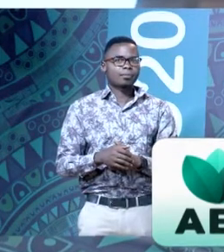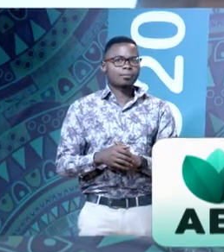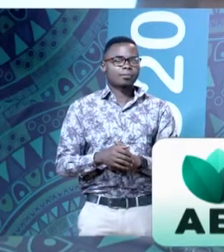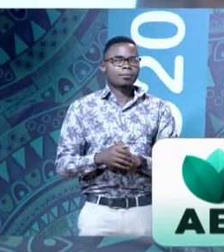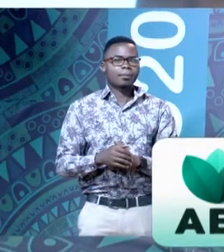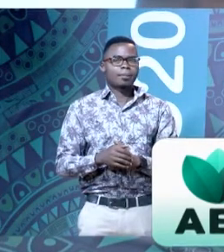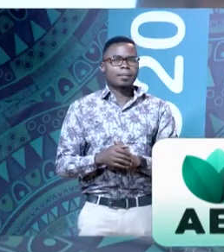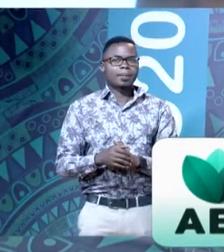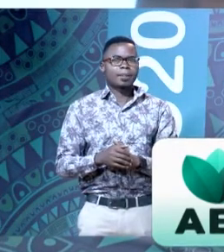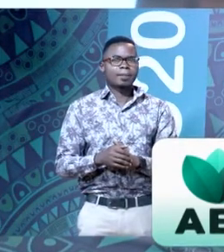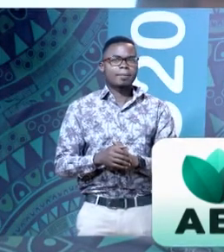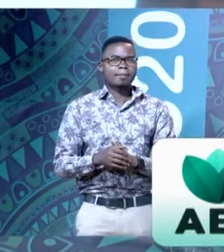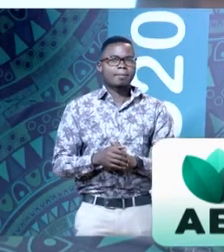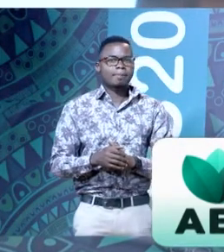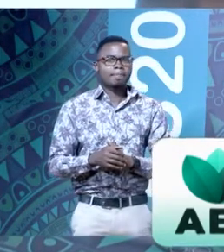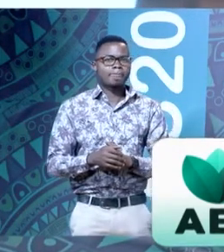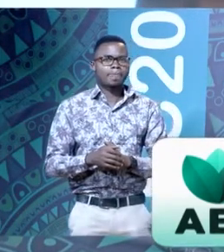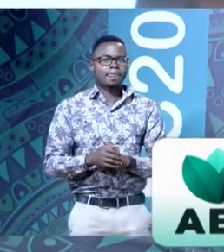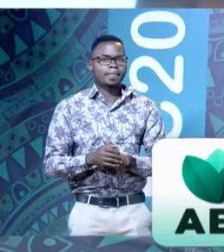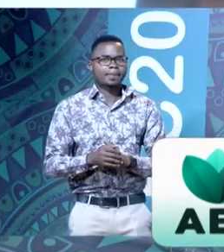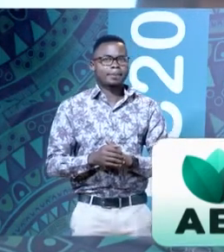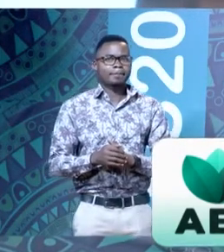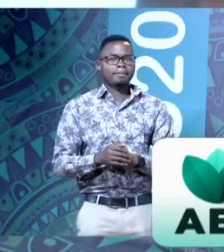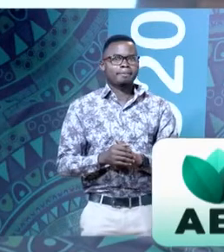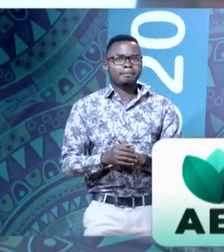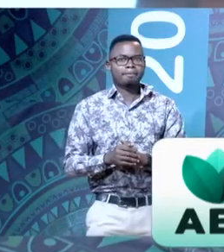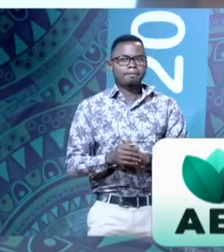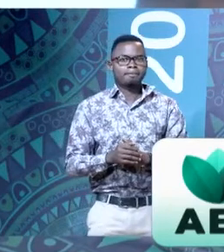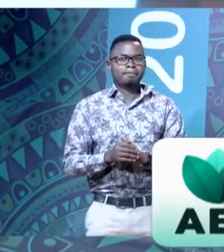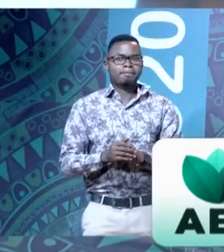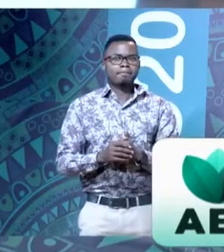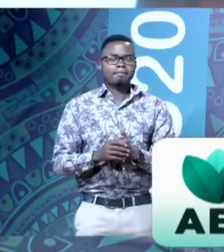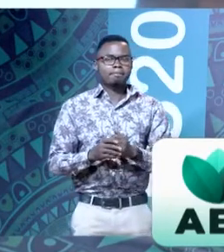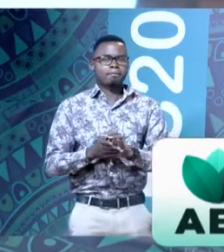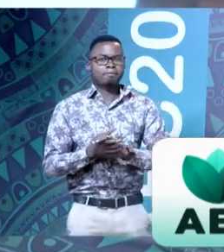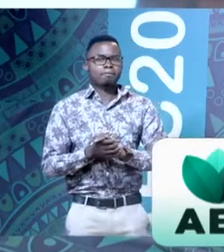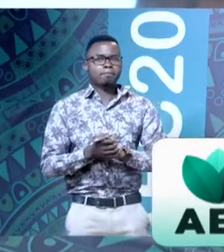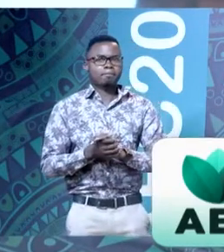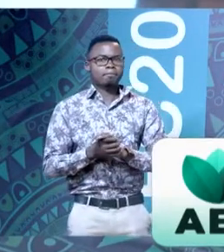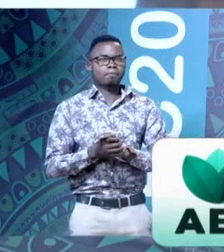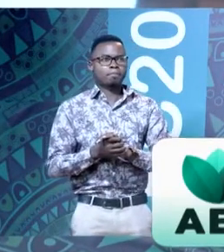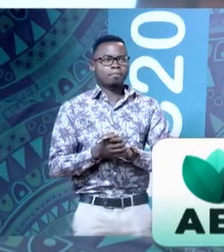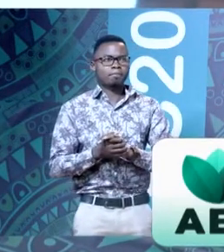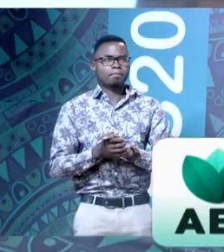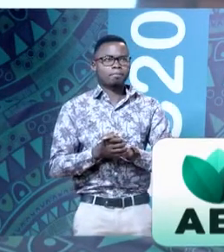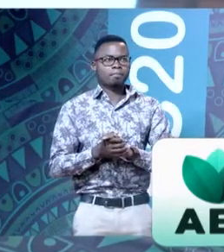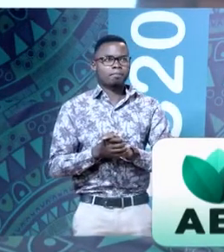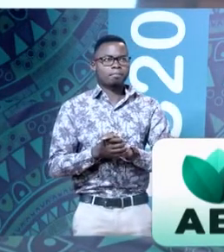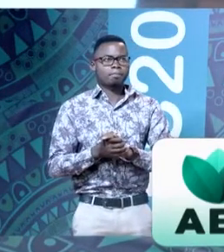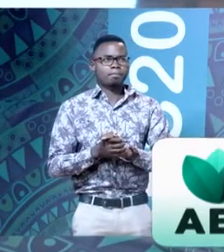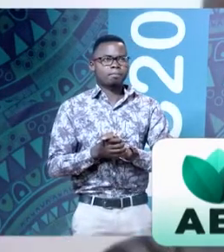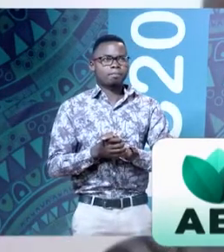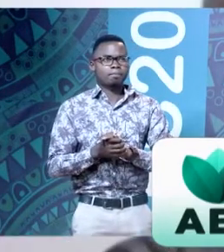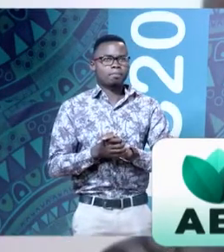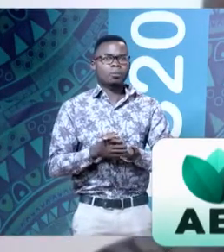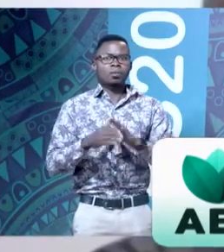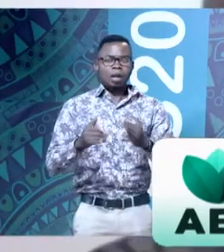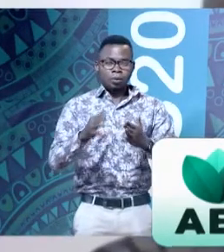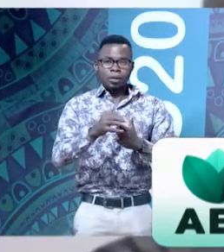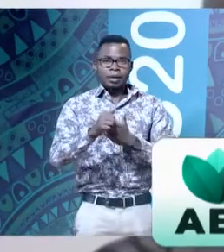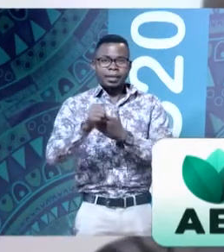our leaders to involve women and to increase the number of women in